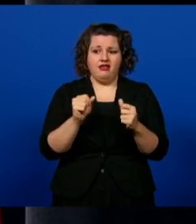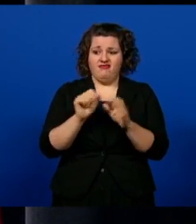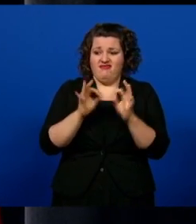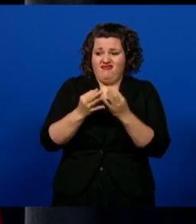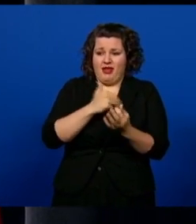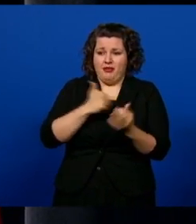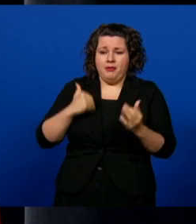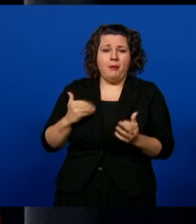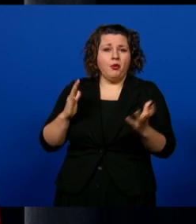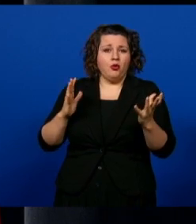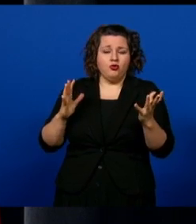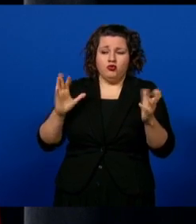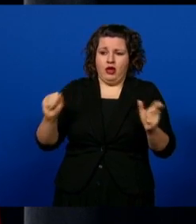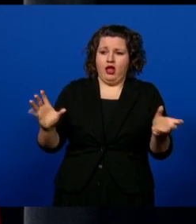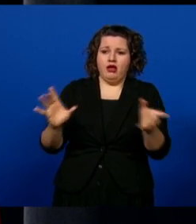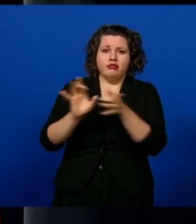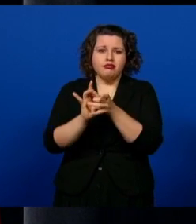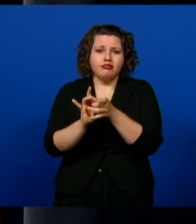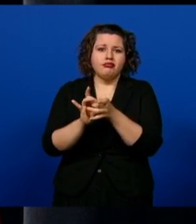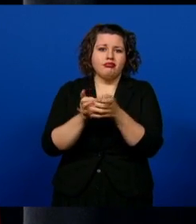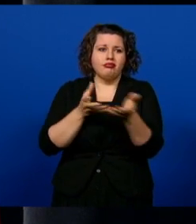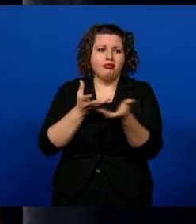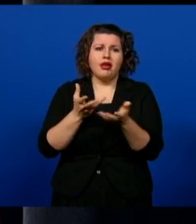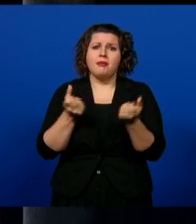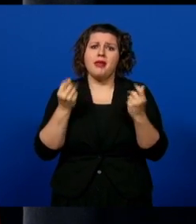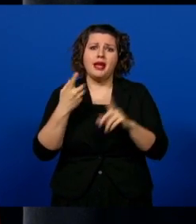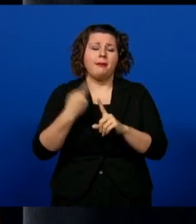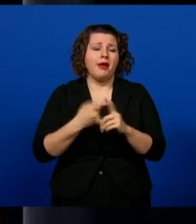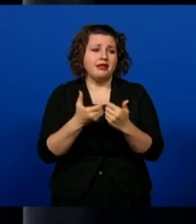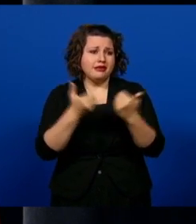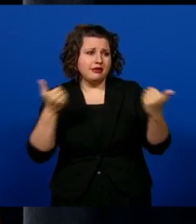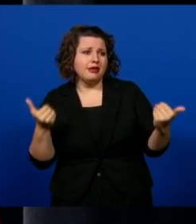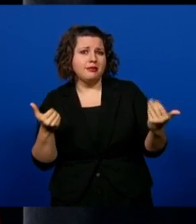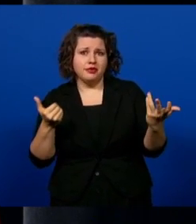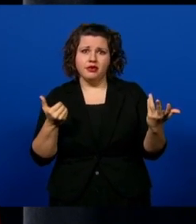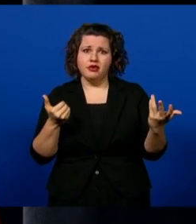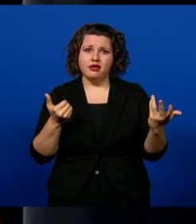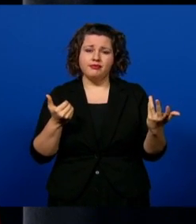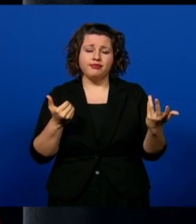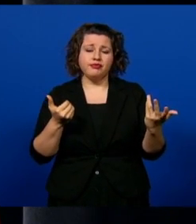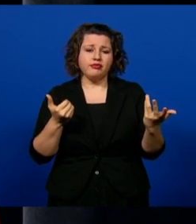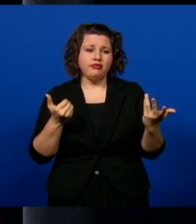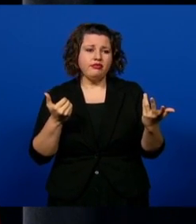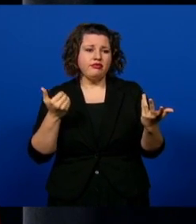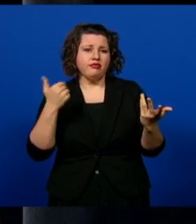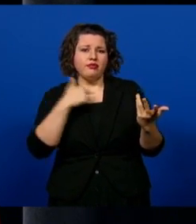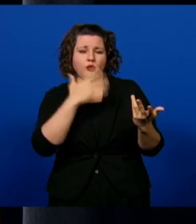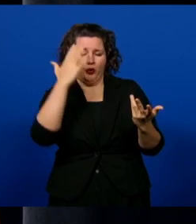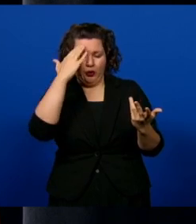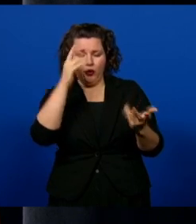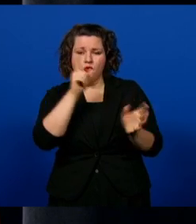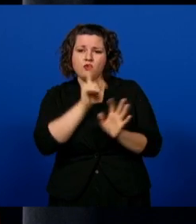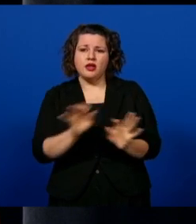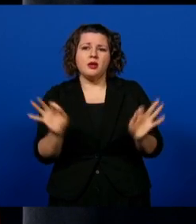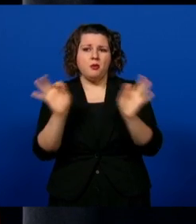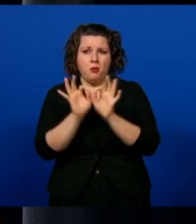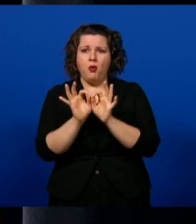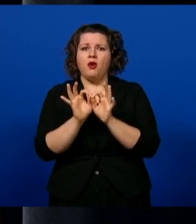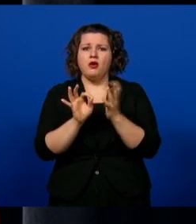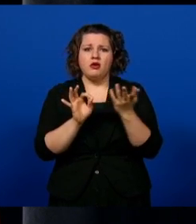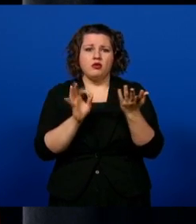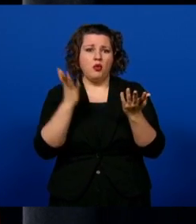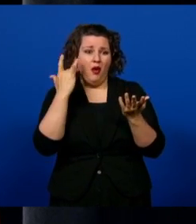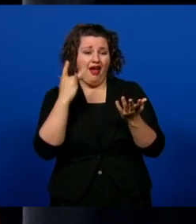been separated for, months because of COVID-19, and we know how important it is, because it's such a